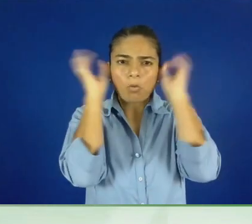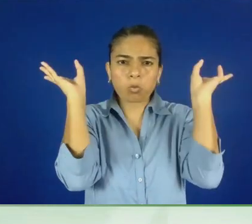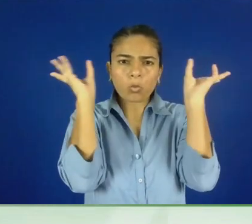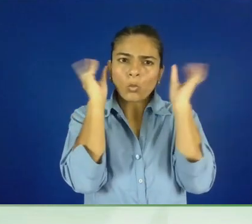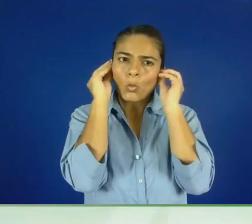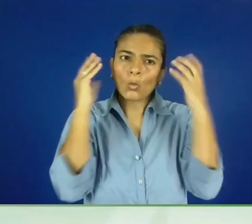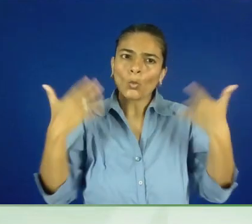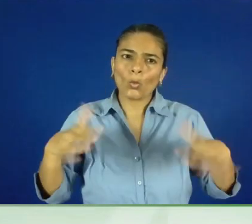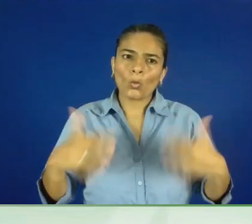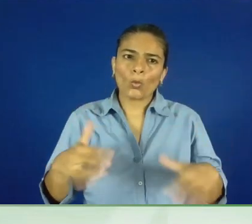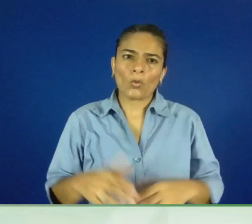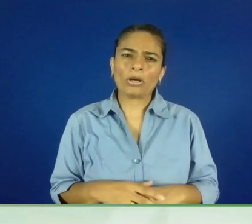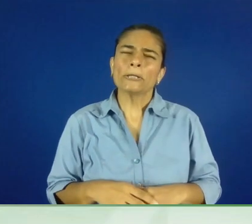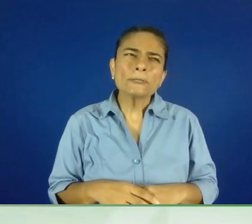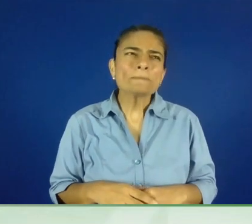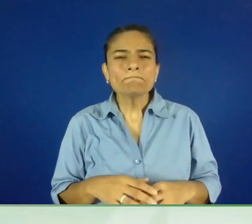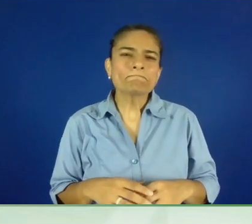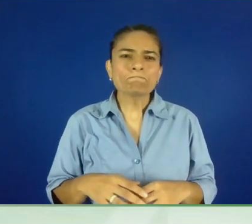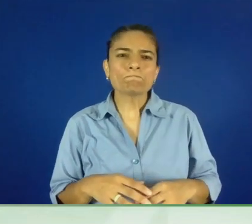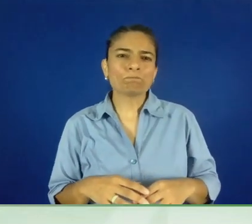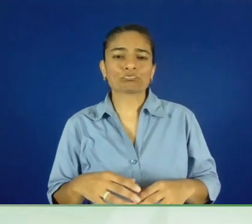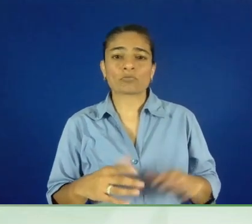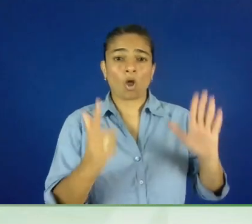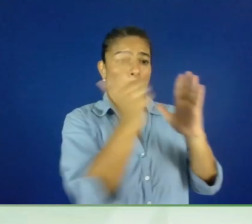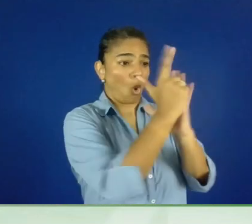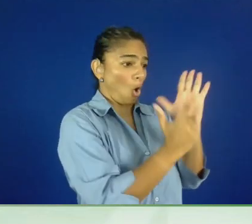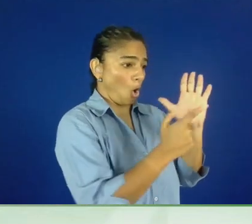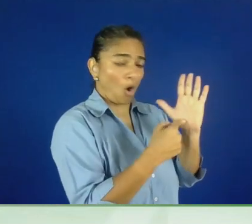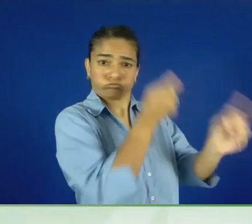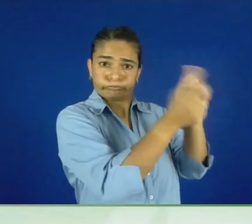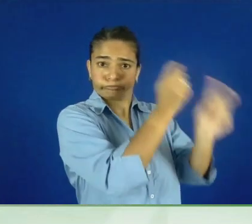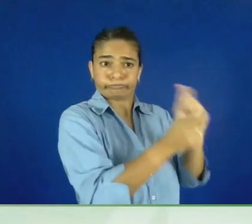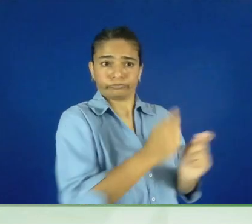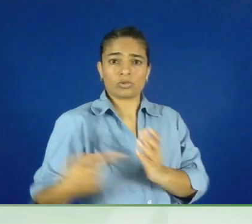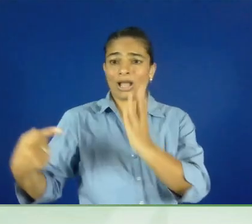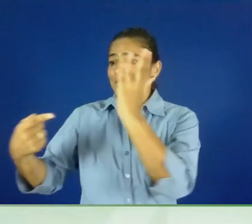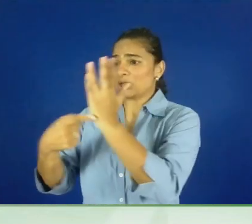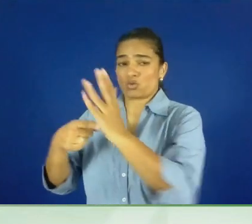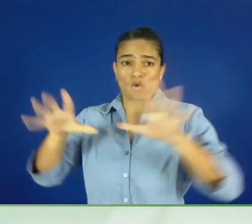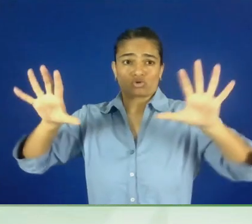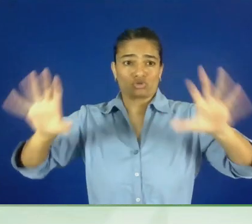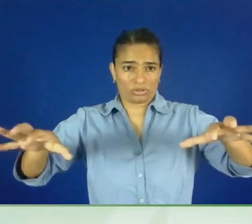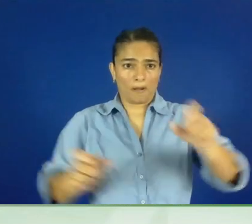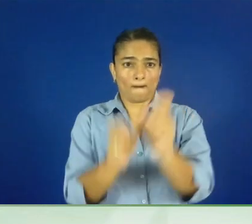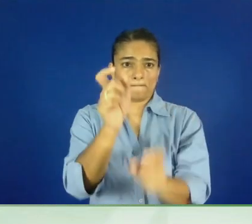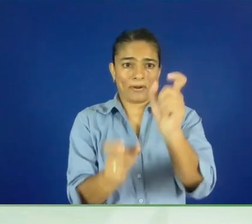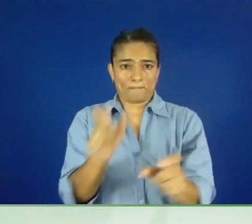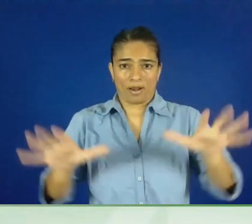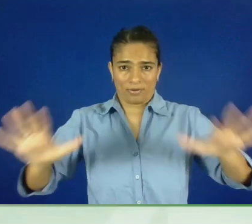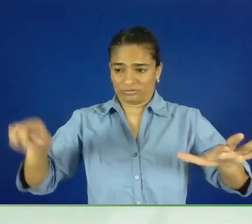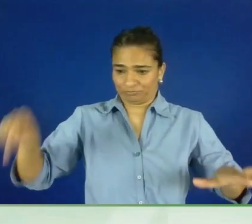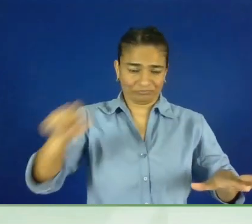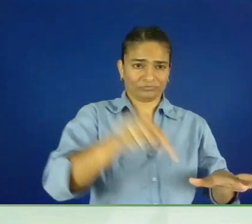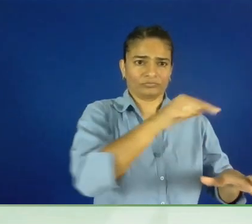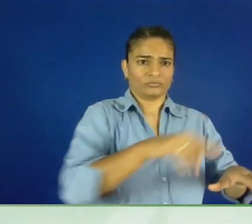legislators and technology and people. Looking at the European Accessibility Act, I've never seen more work when it comes